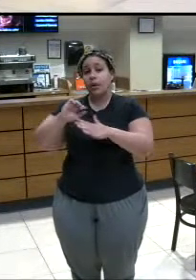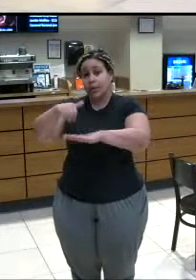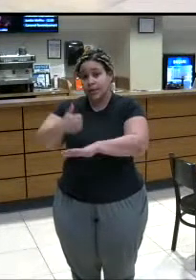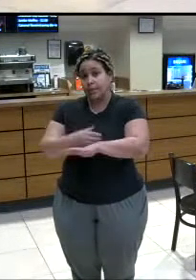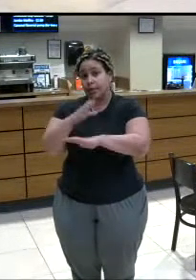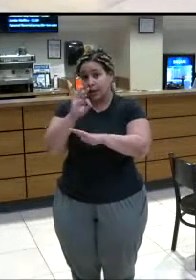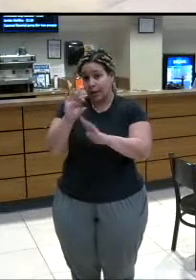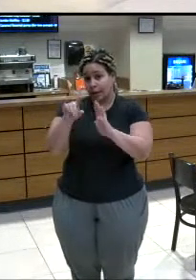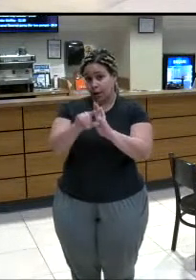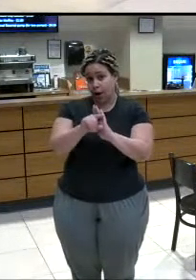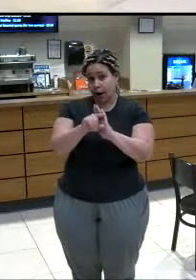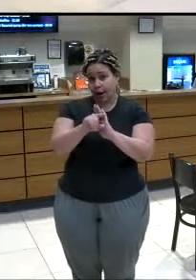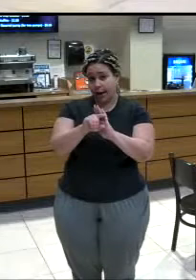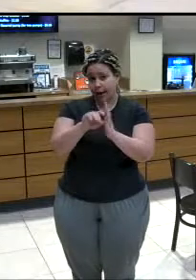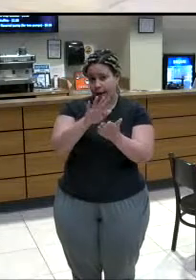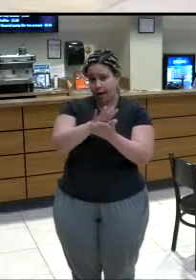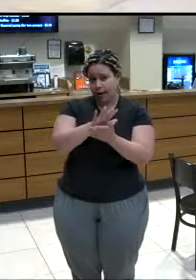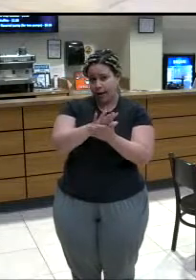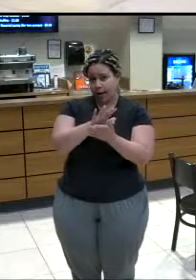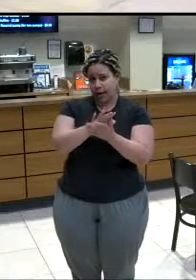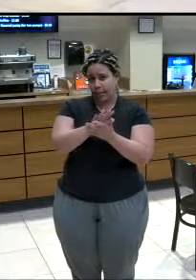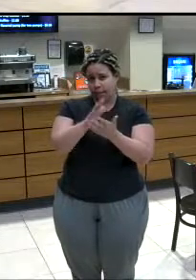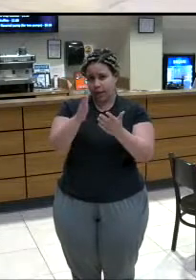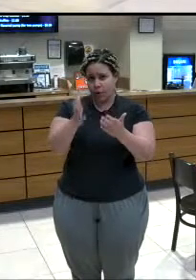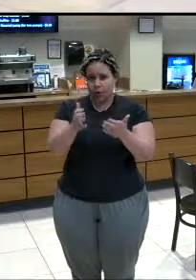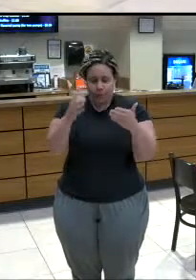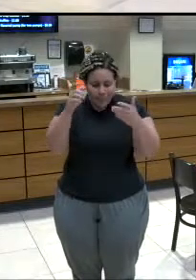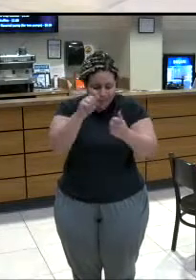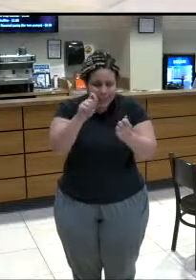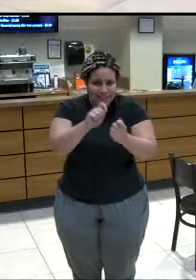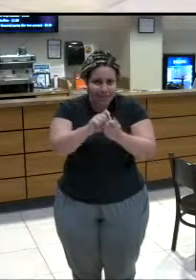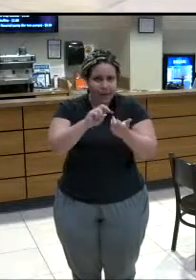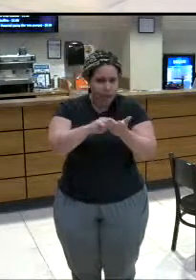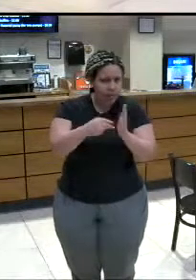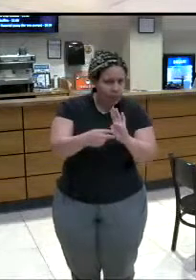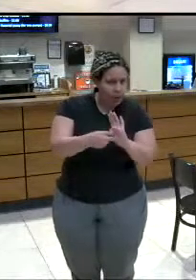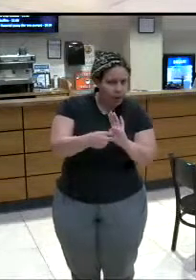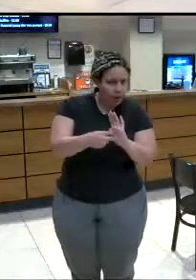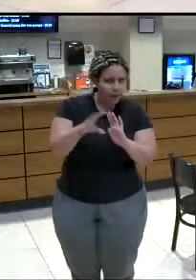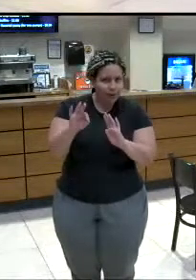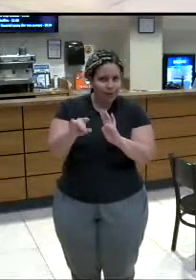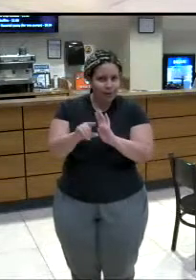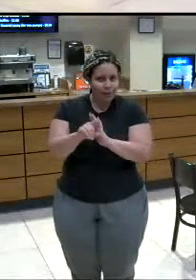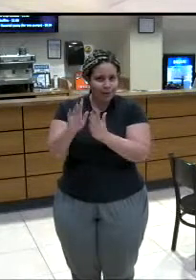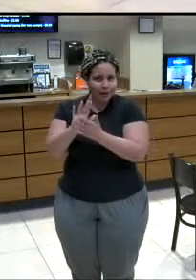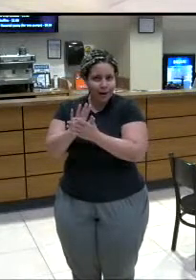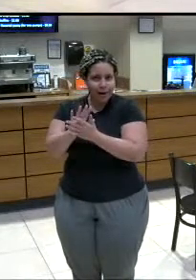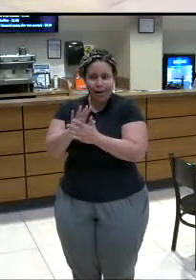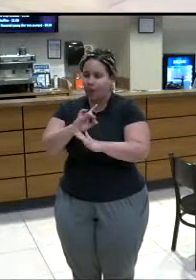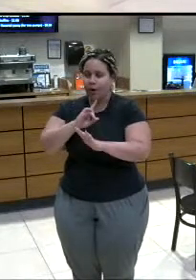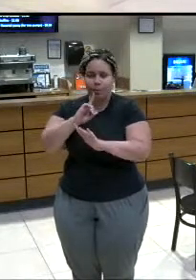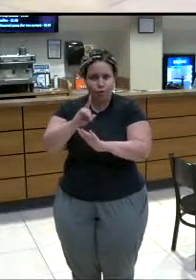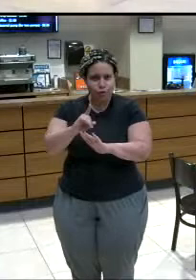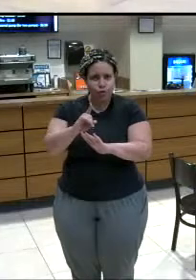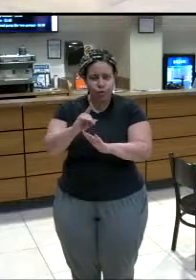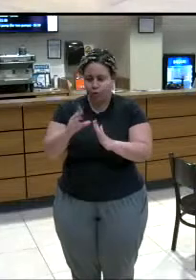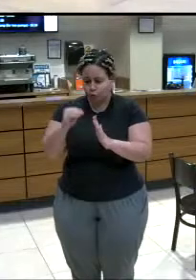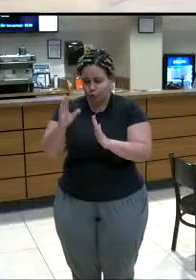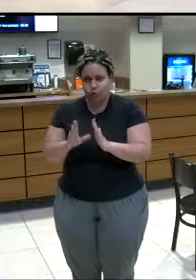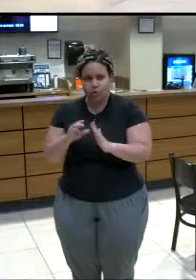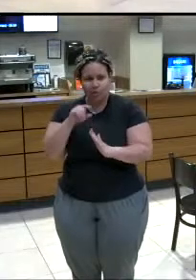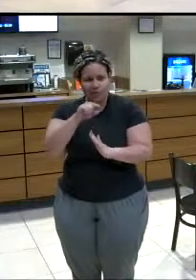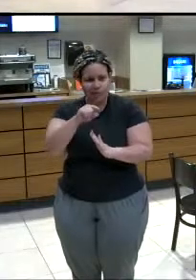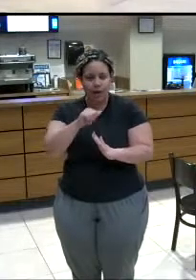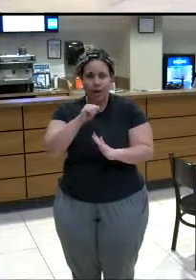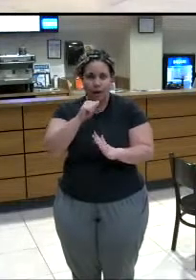very specific about what that meant. And so in this ninth grade academy, we want to make sure that students are not failing